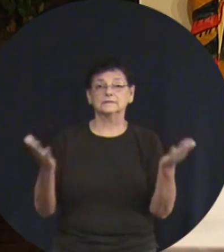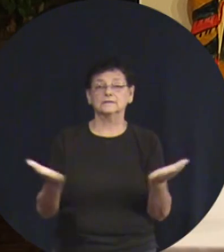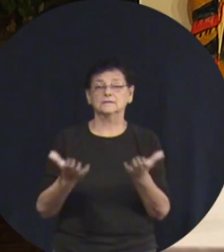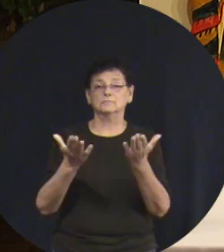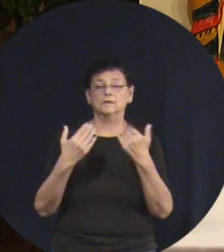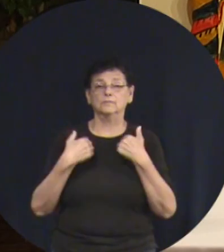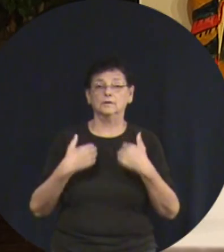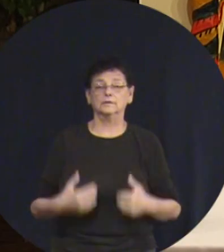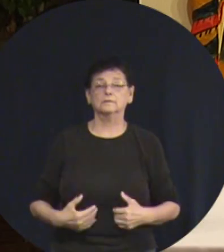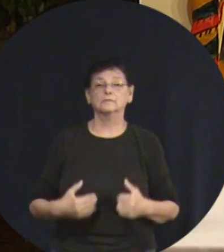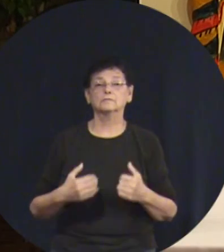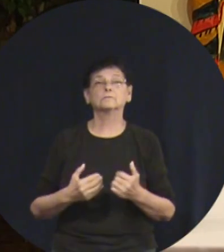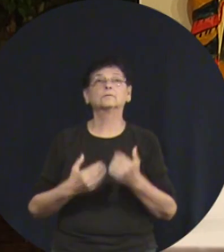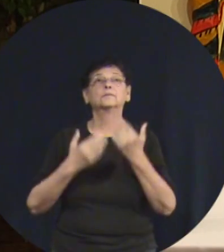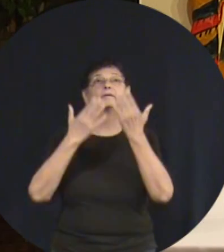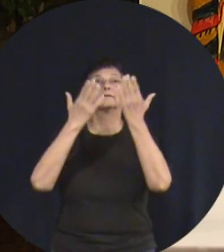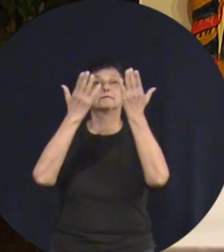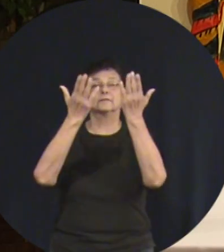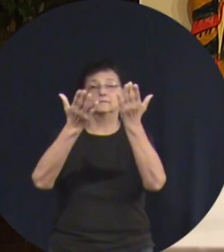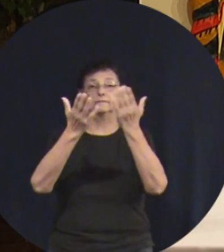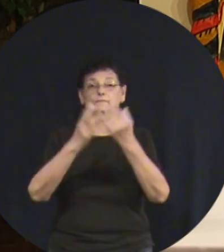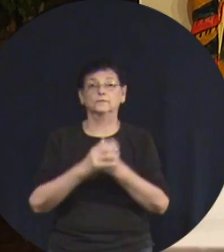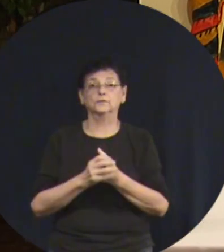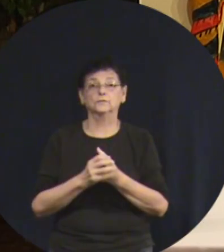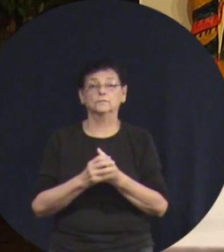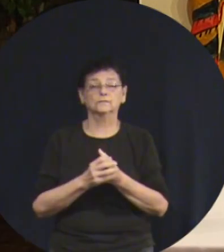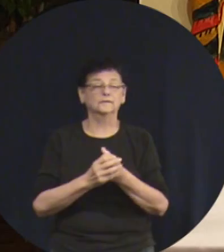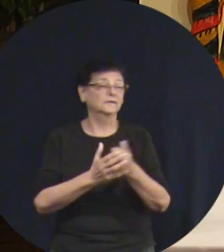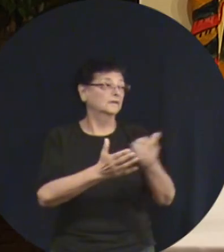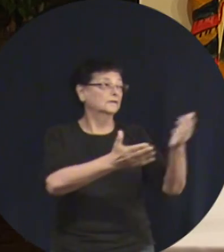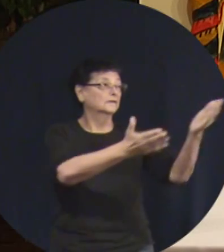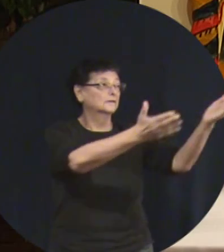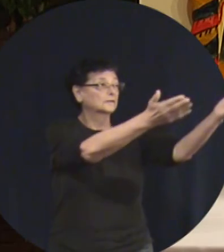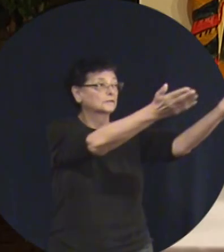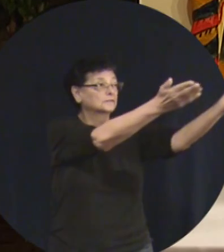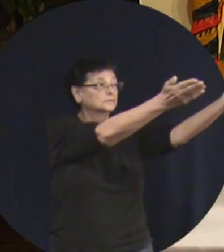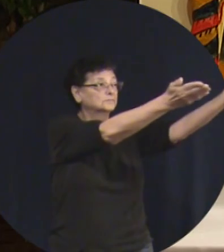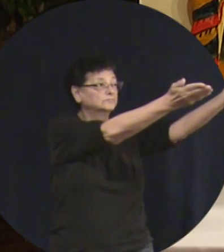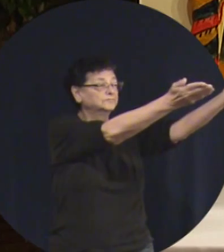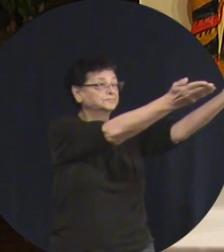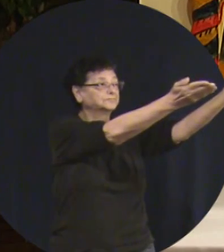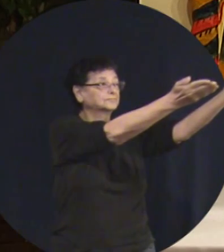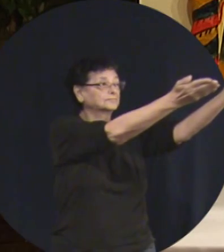For this is my body, which will be given up for you."